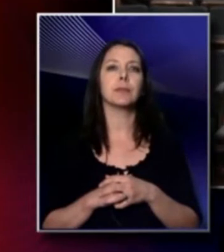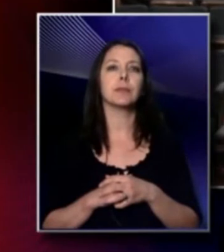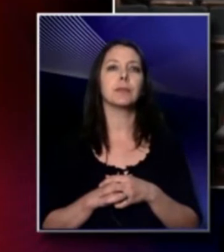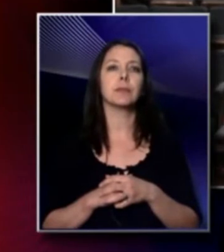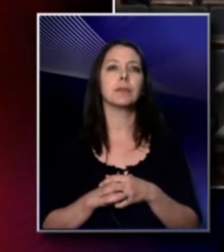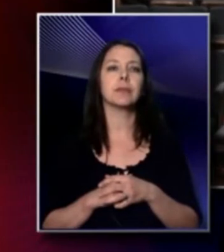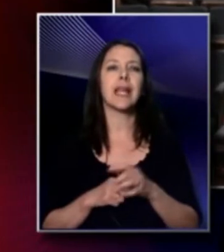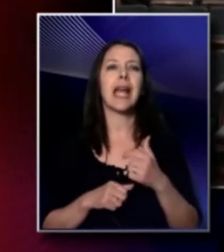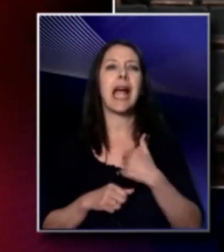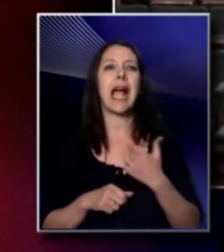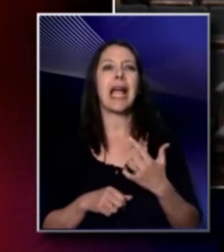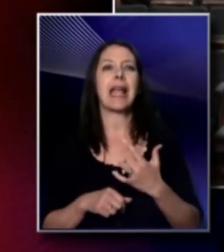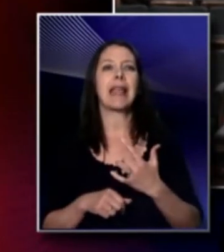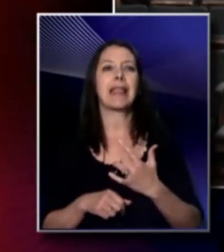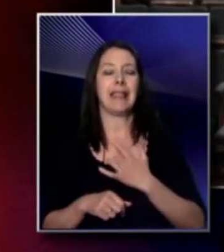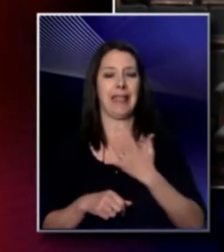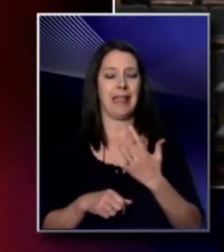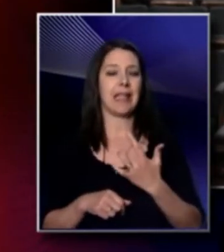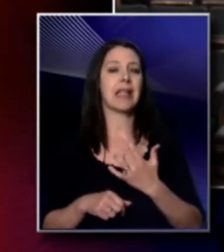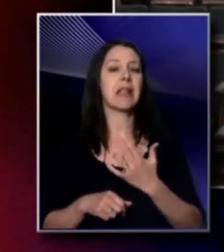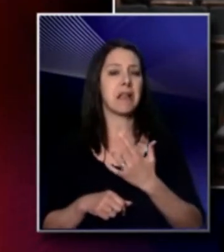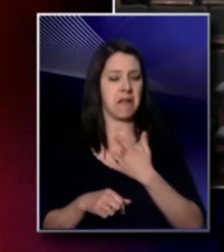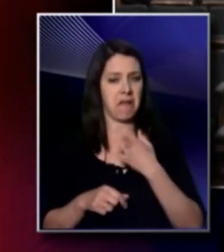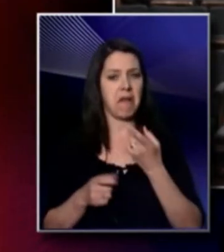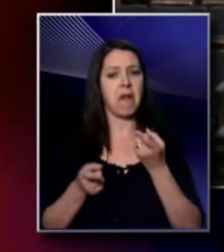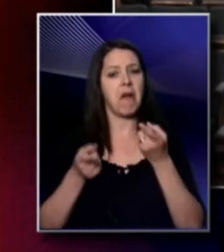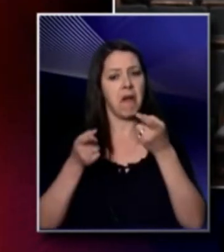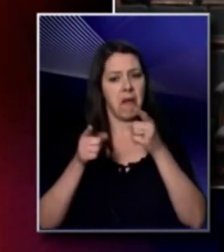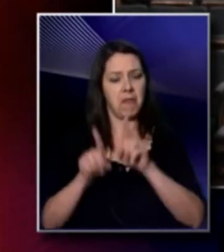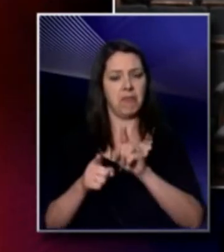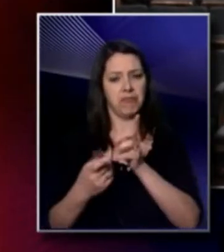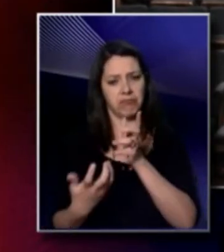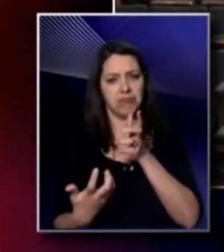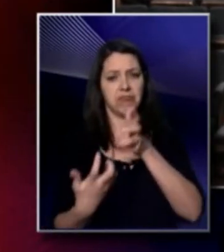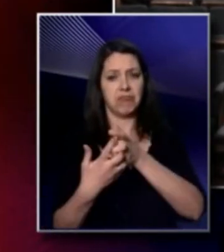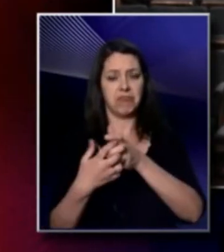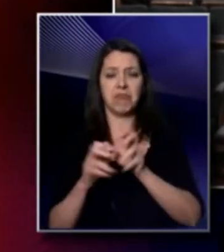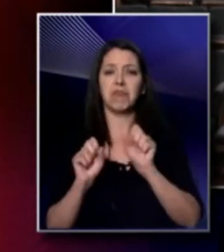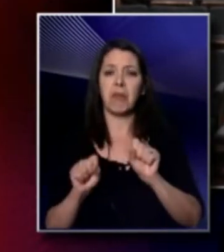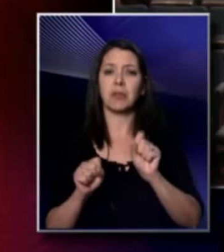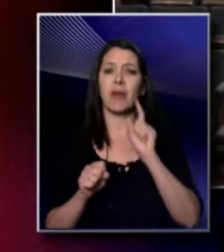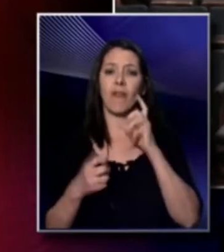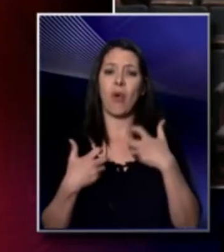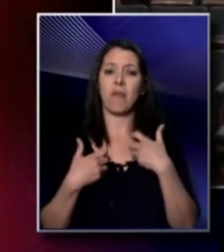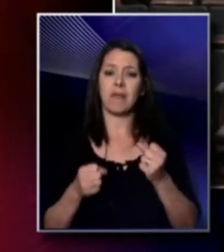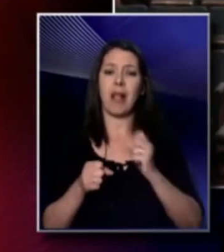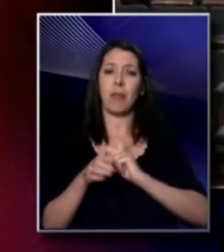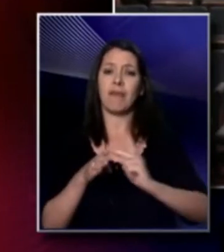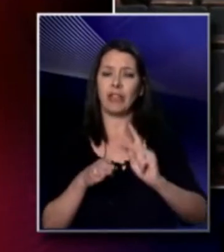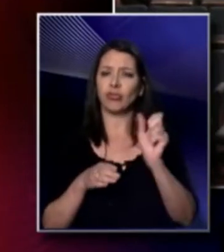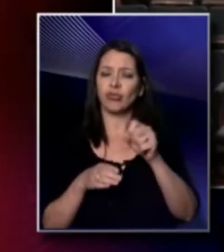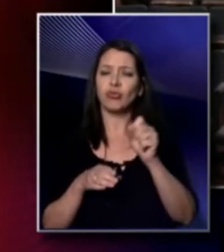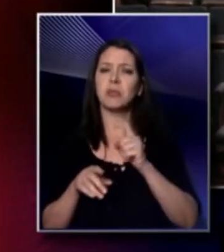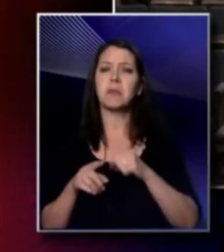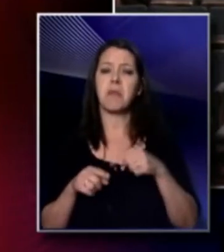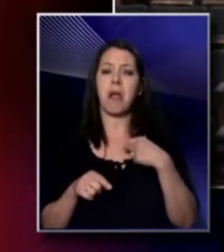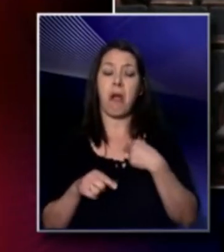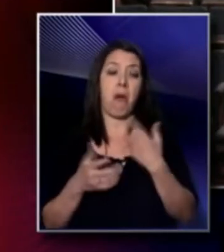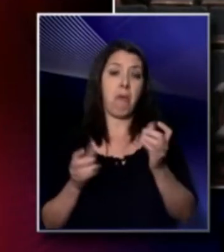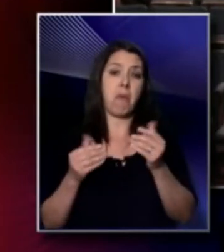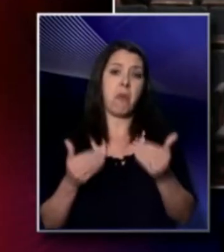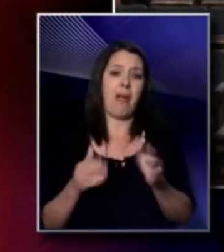I think that it falls under appropriately certified health professionals, but I do not see the harm in